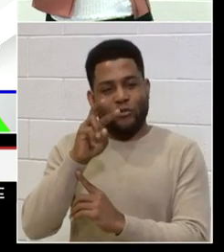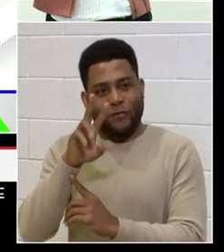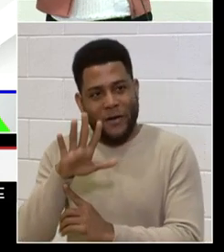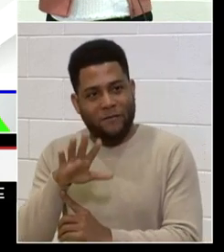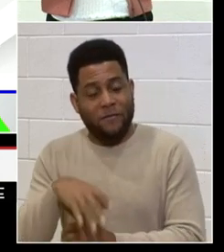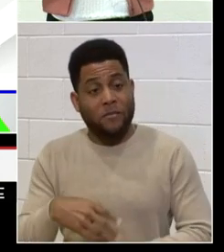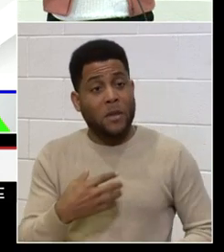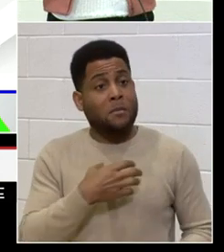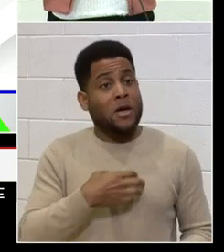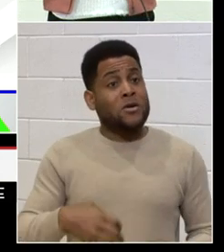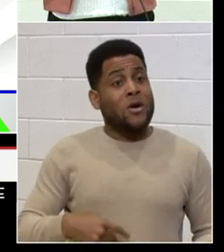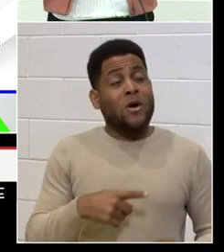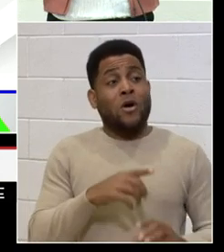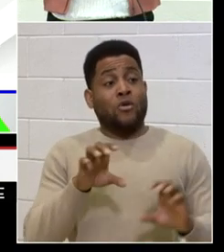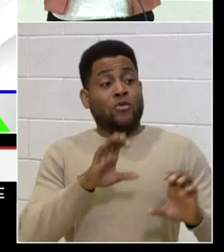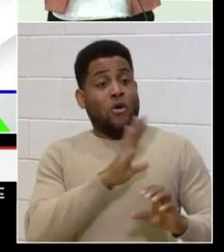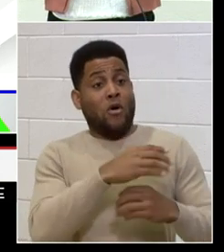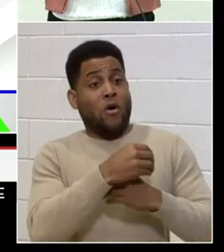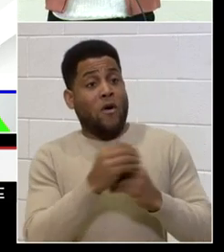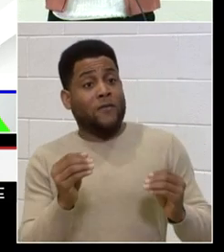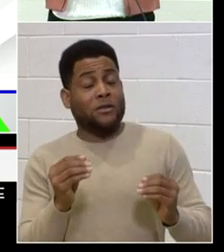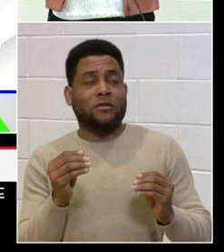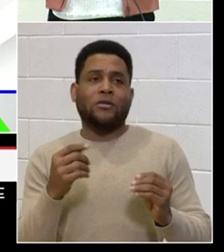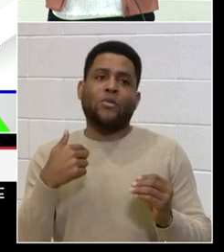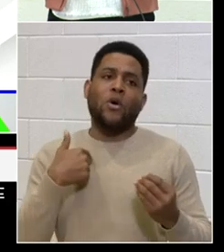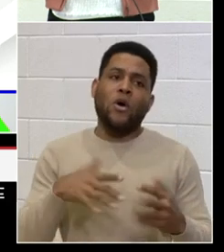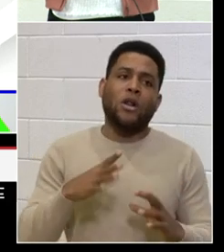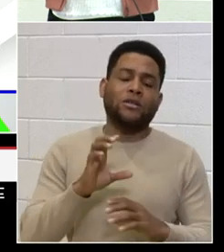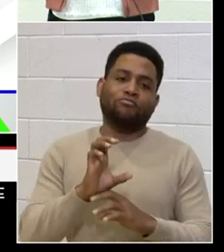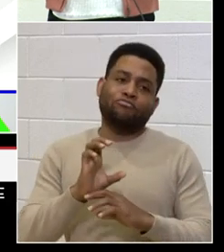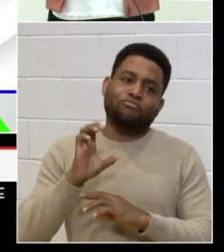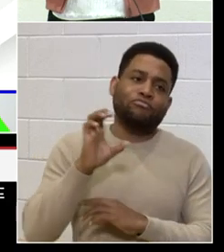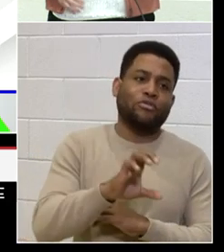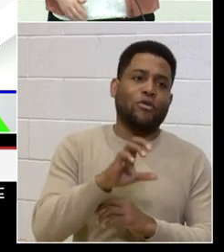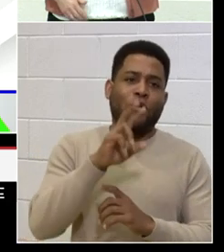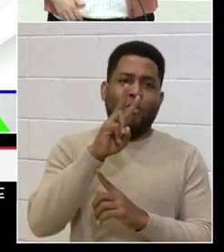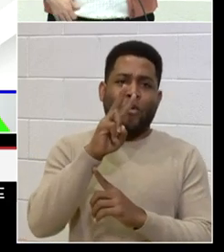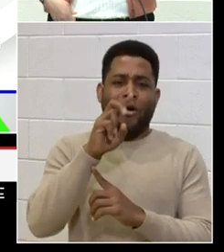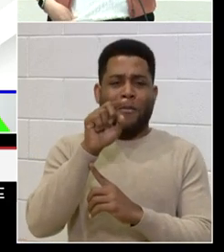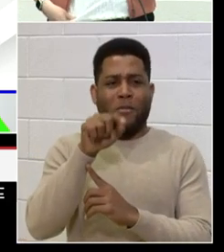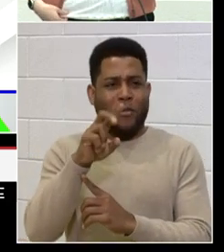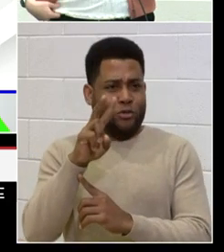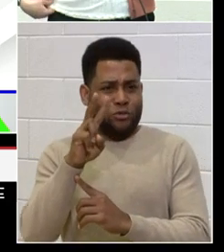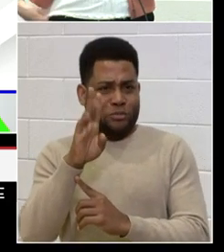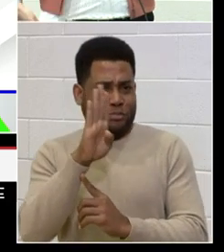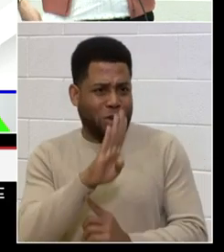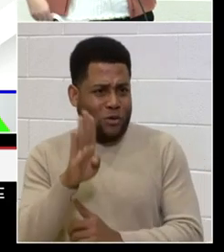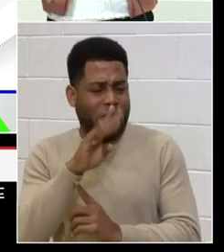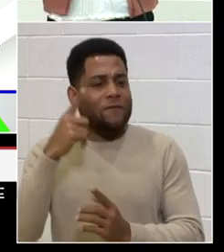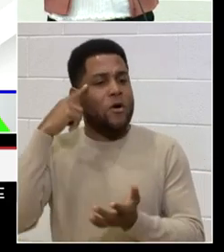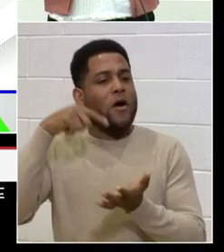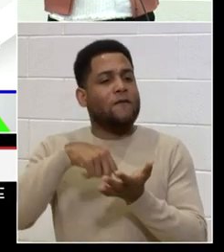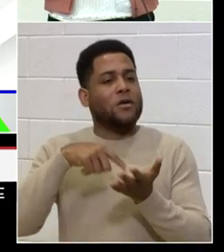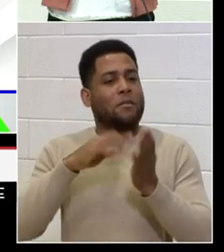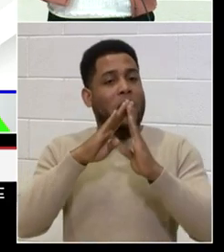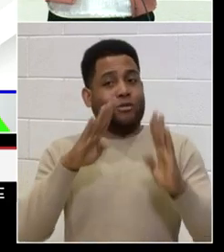about $1.5 billion to produce and preserve affordable housing units all across the city. In the area of